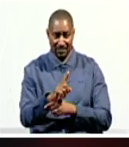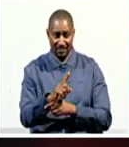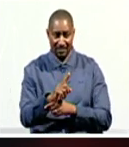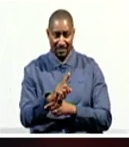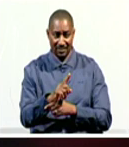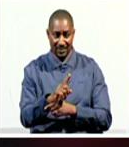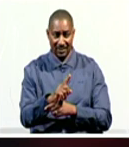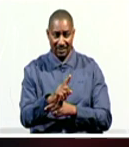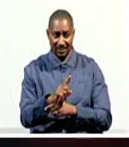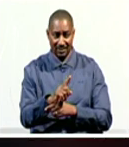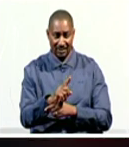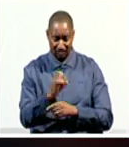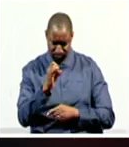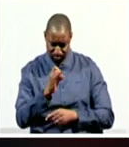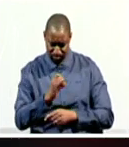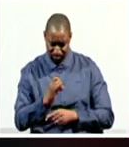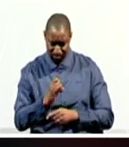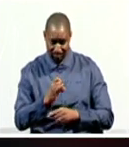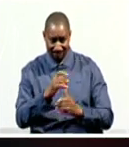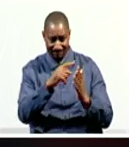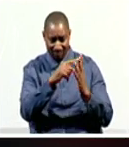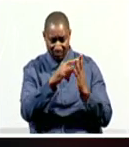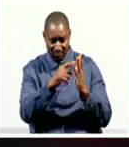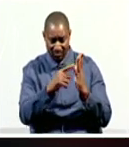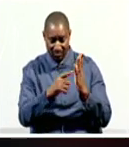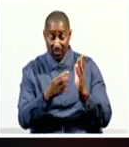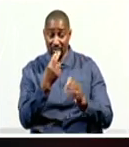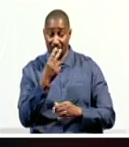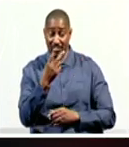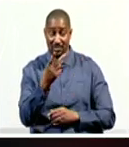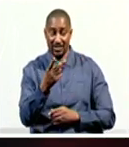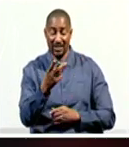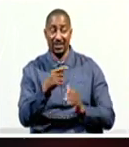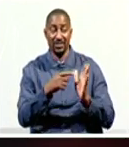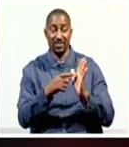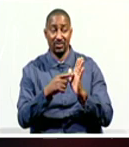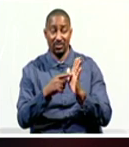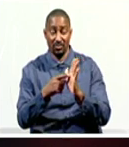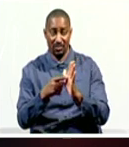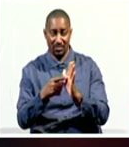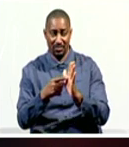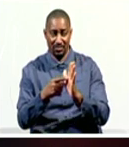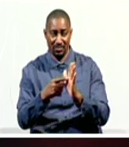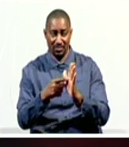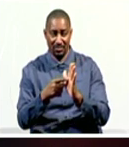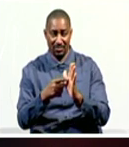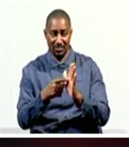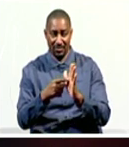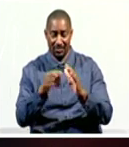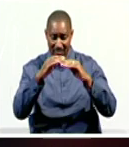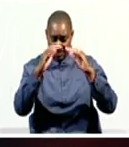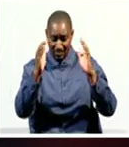were designed, they reflect, it's a mirror reflection of SDGs, the Global Agenda for